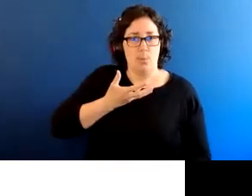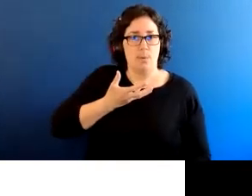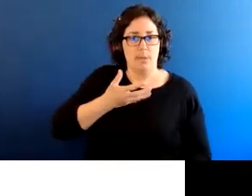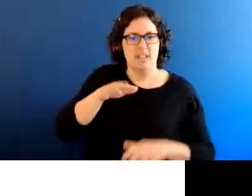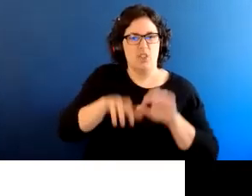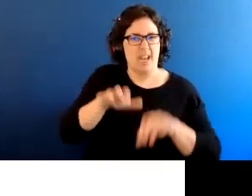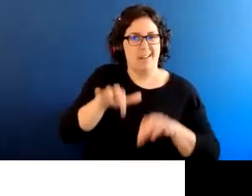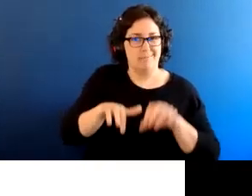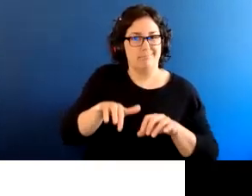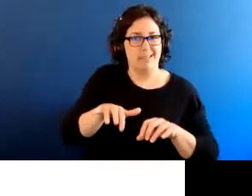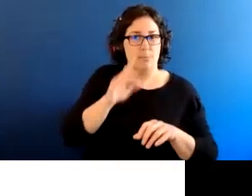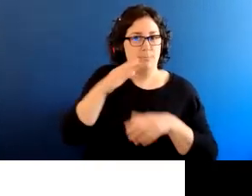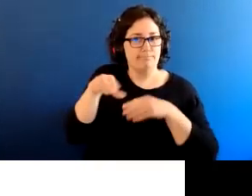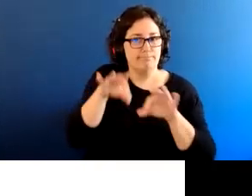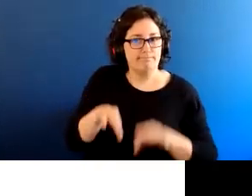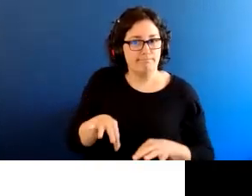directions.